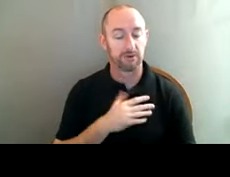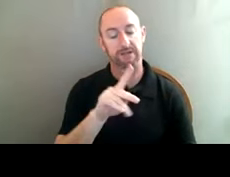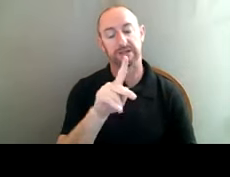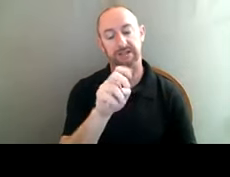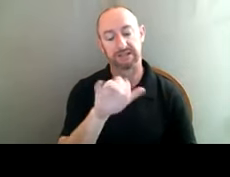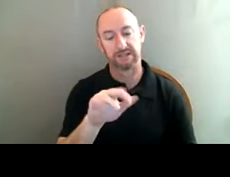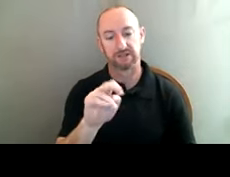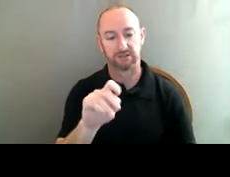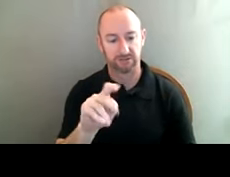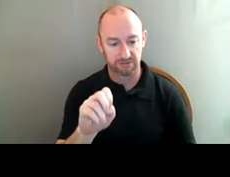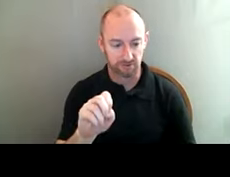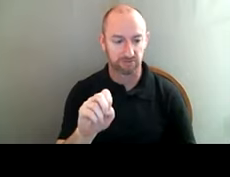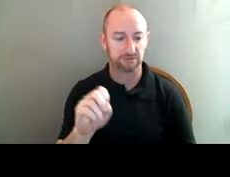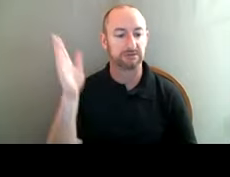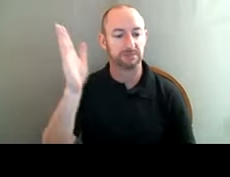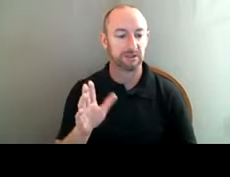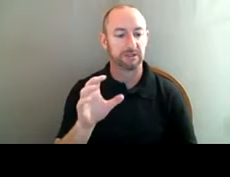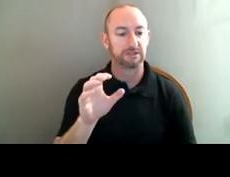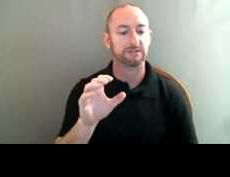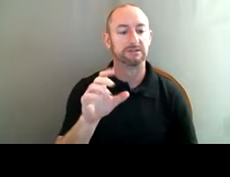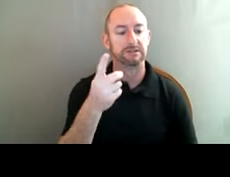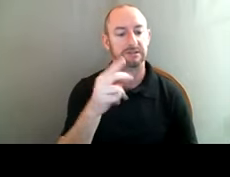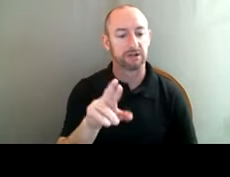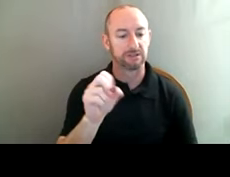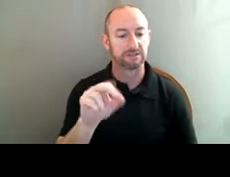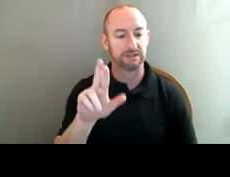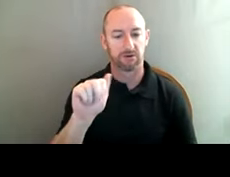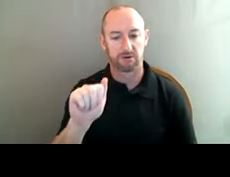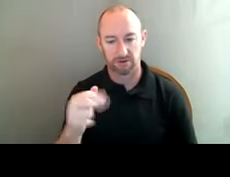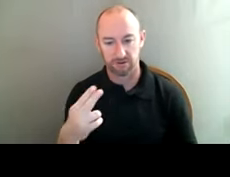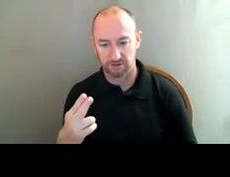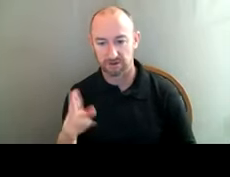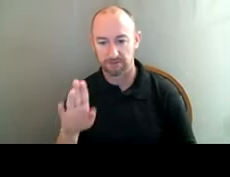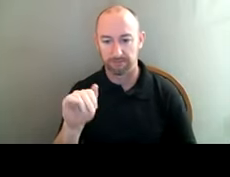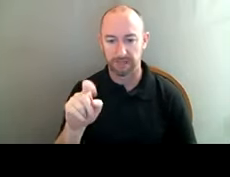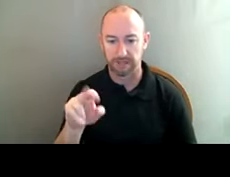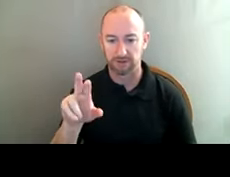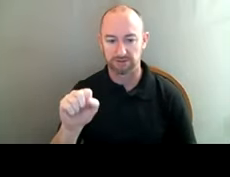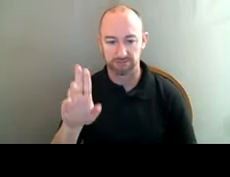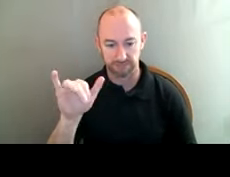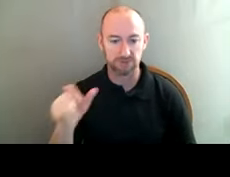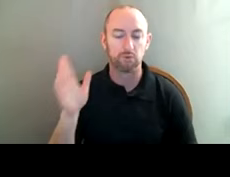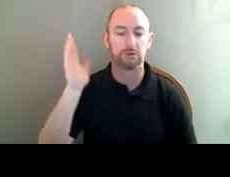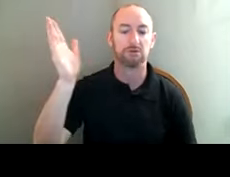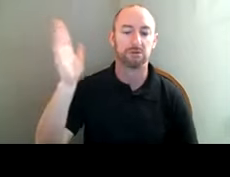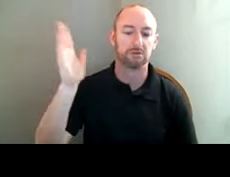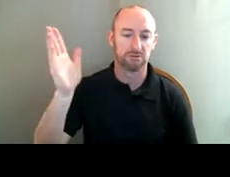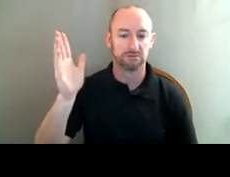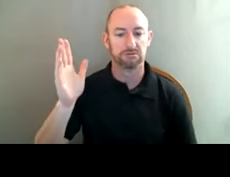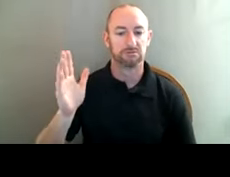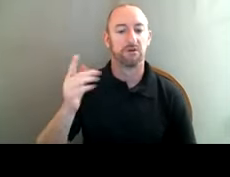Dr. Sarah Battersby from Tableau Research, and she's going to give this year's Donald Haney Distinguished Lecture in Applied